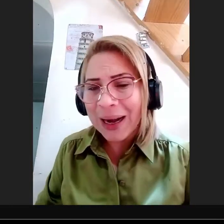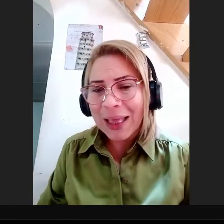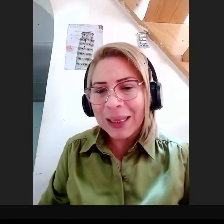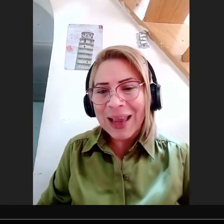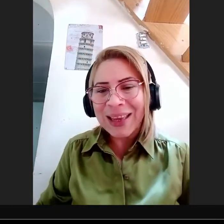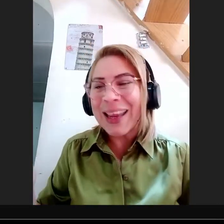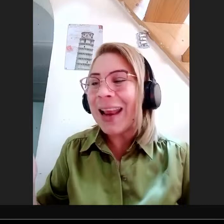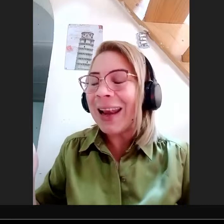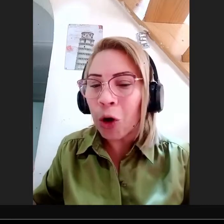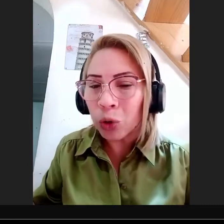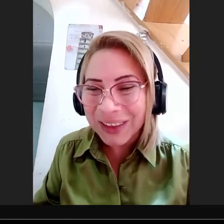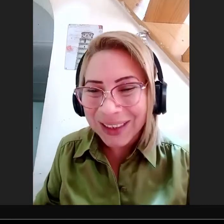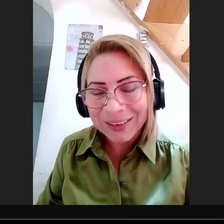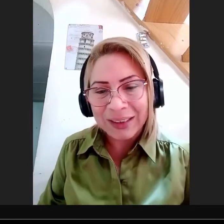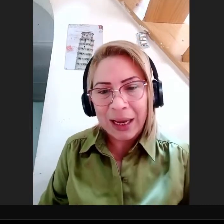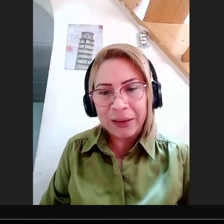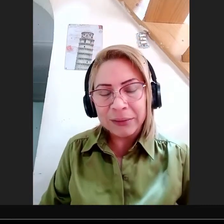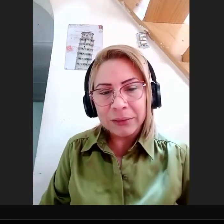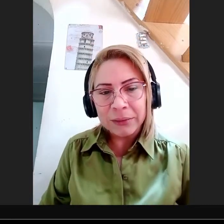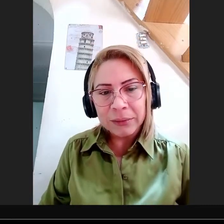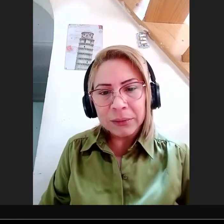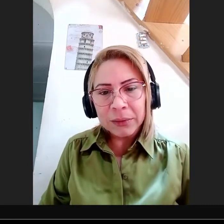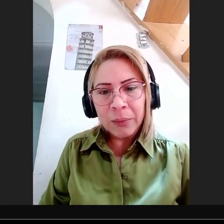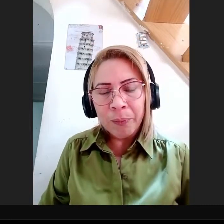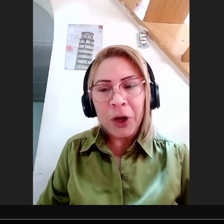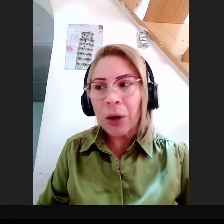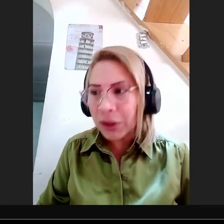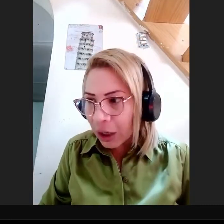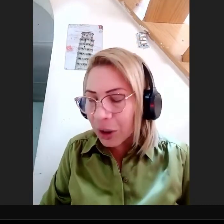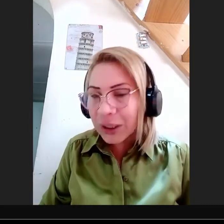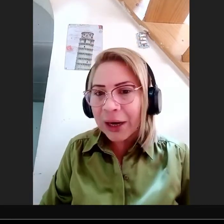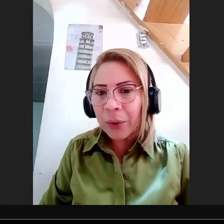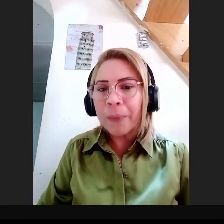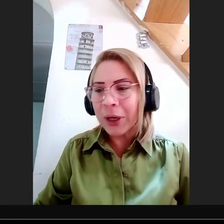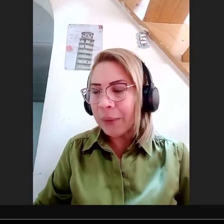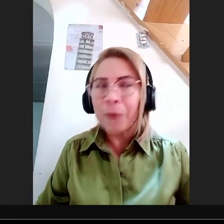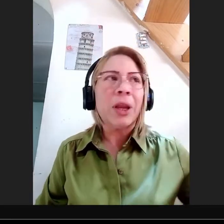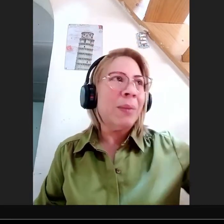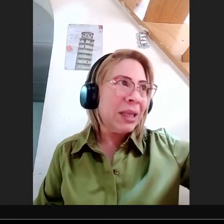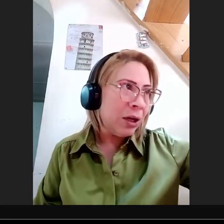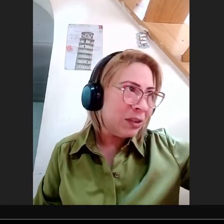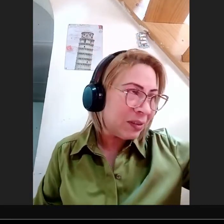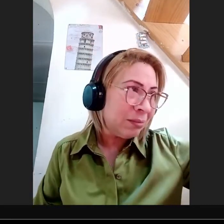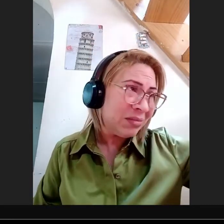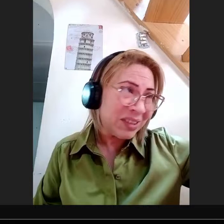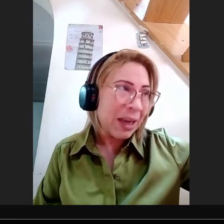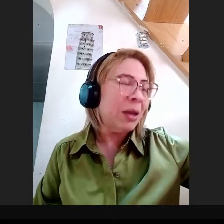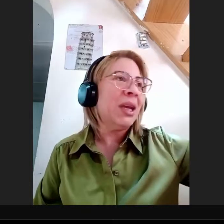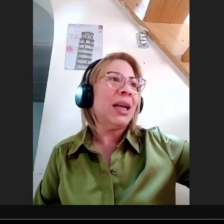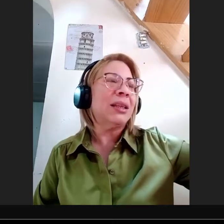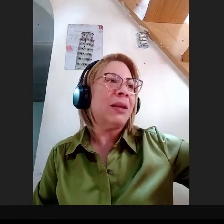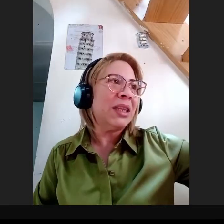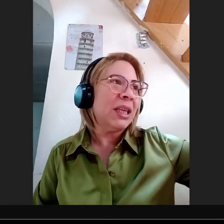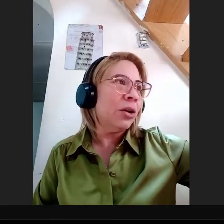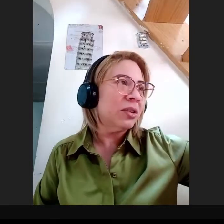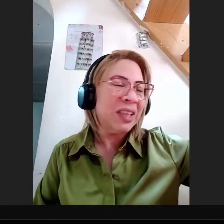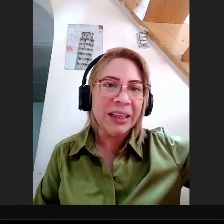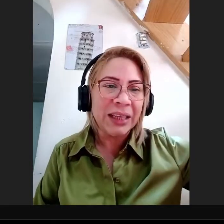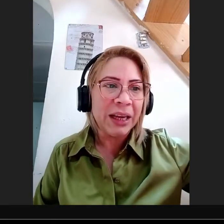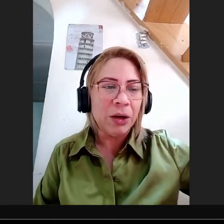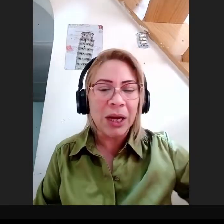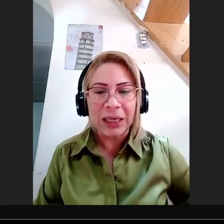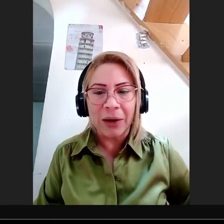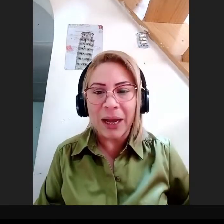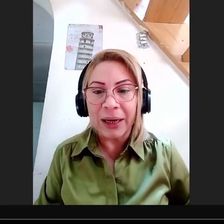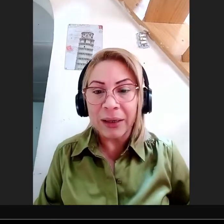hating migrants. They shouldn't be hating anyone. They should be claiming for justice. Why were you